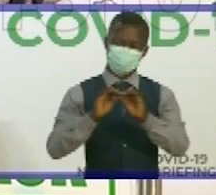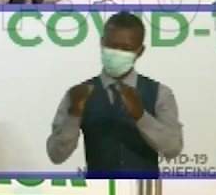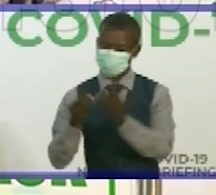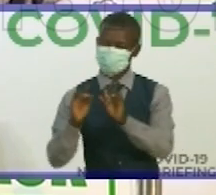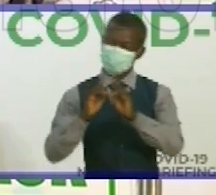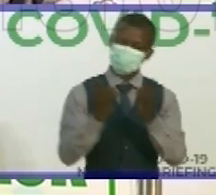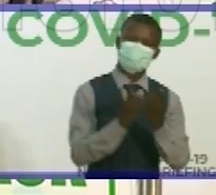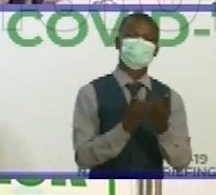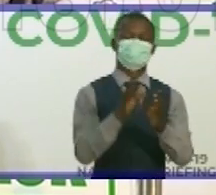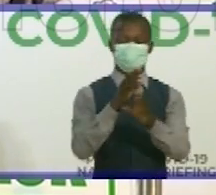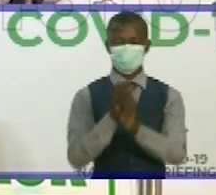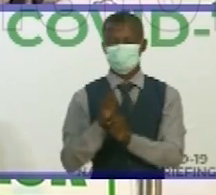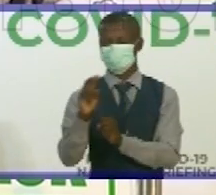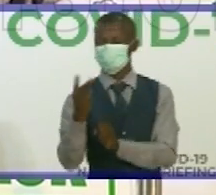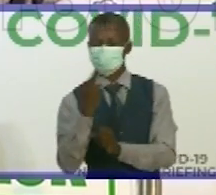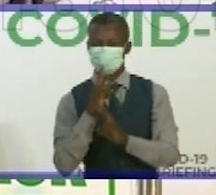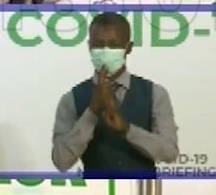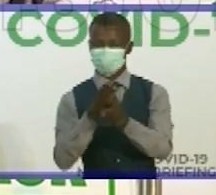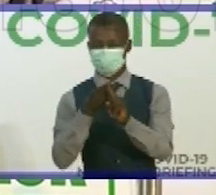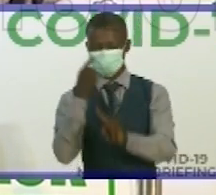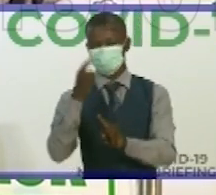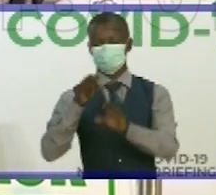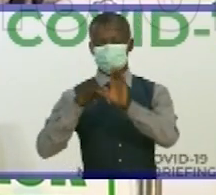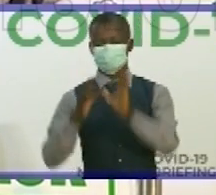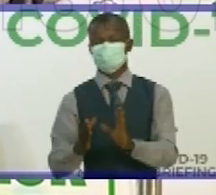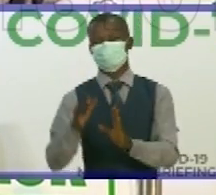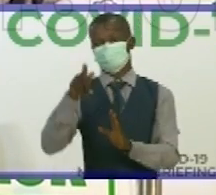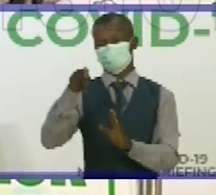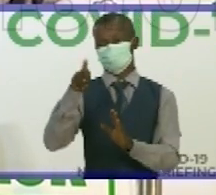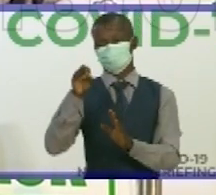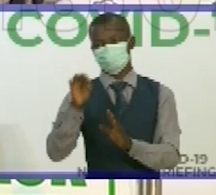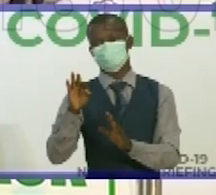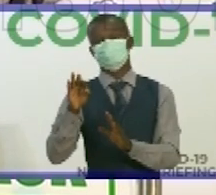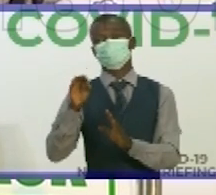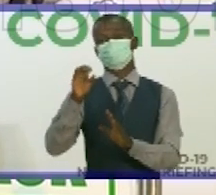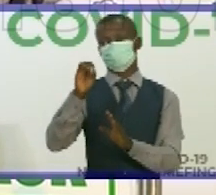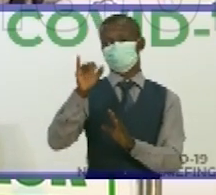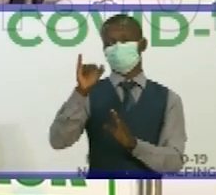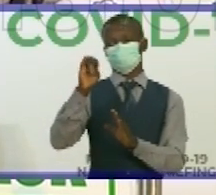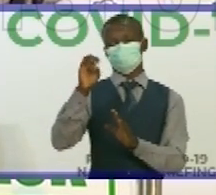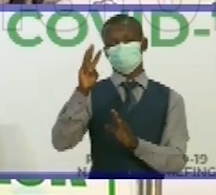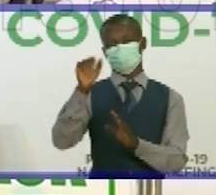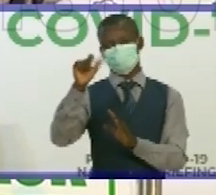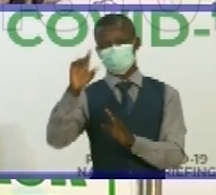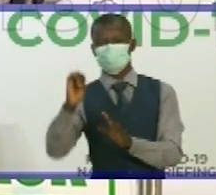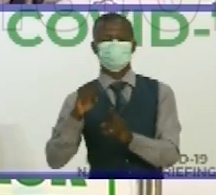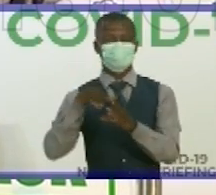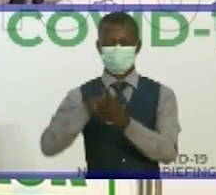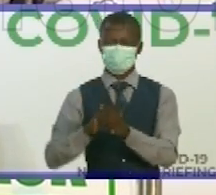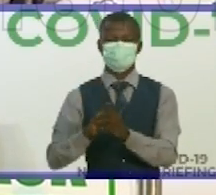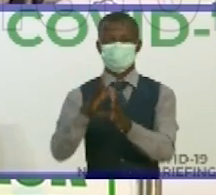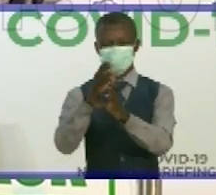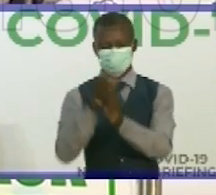received the second report from the chairman, Professor Oyewale Tomori. The findings were